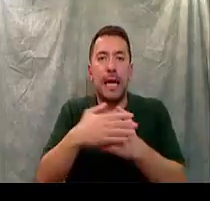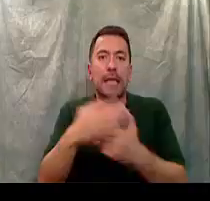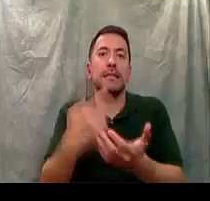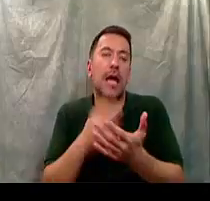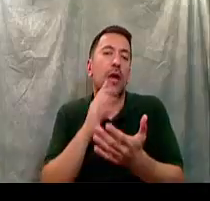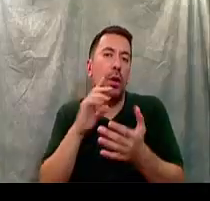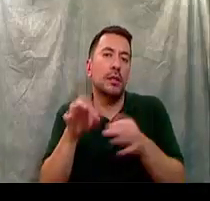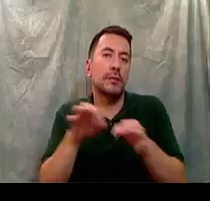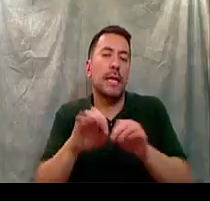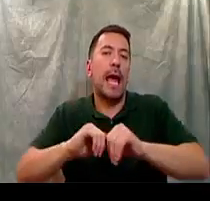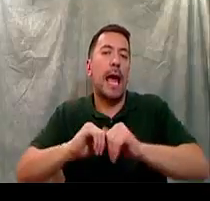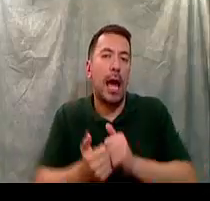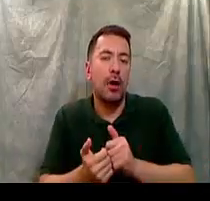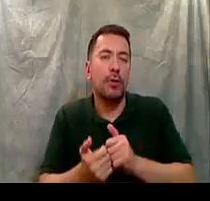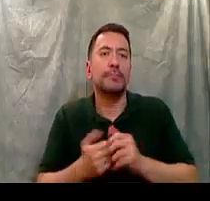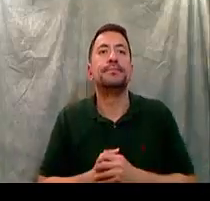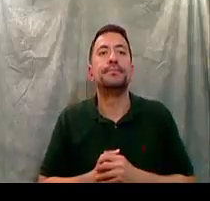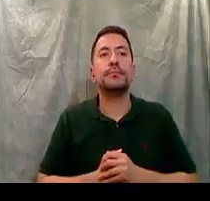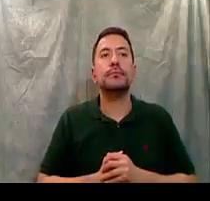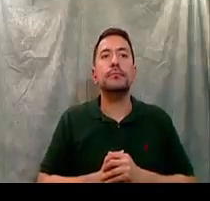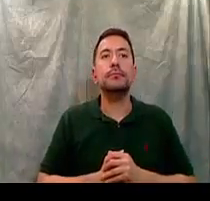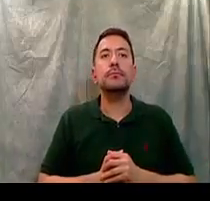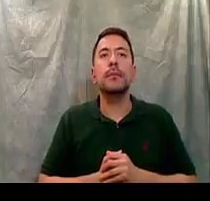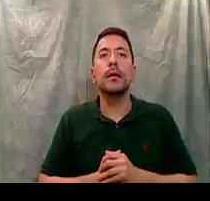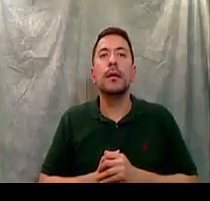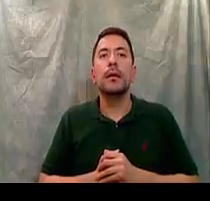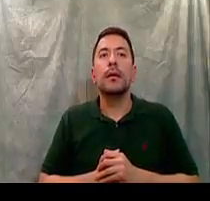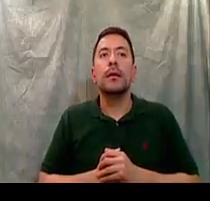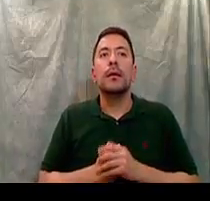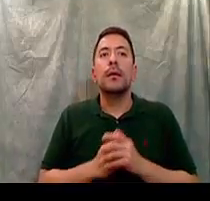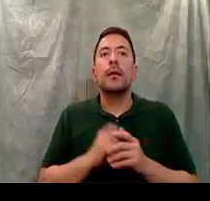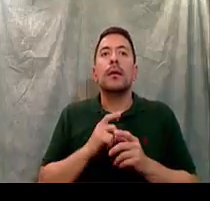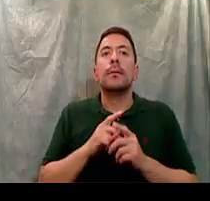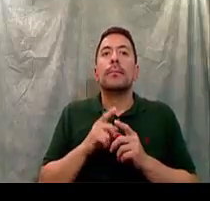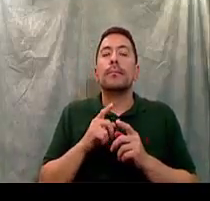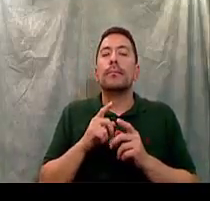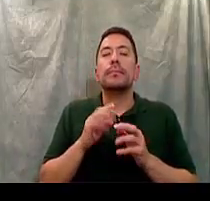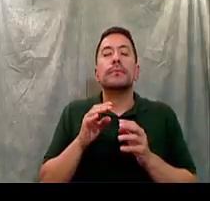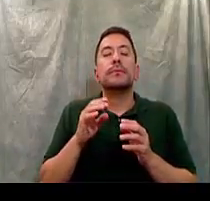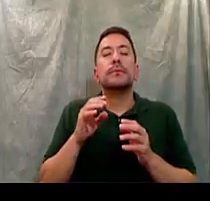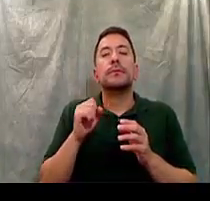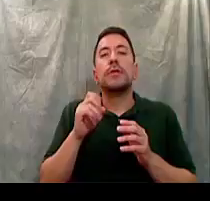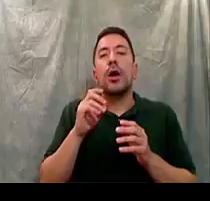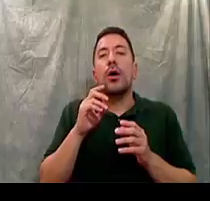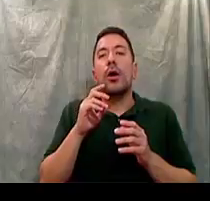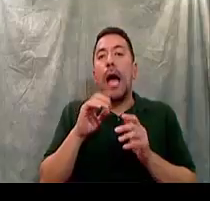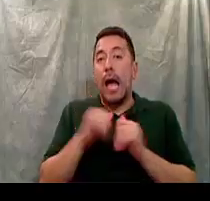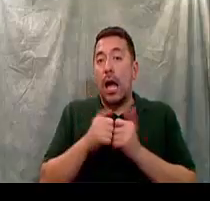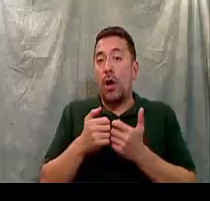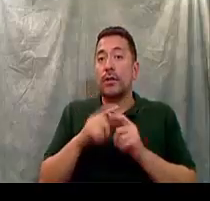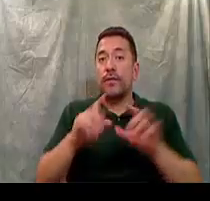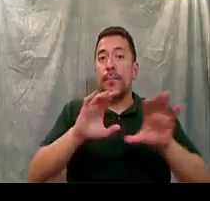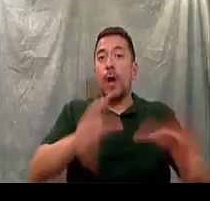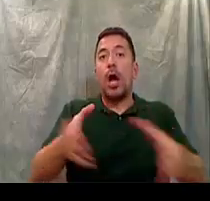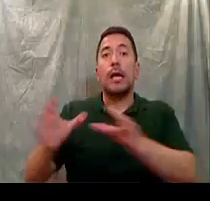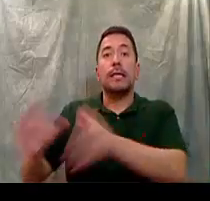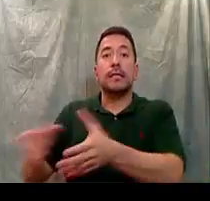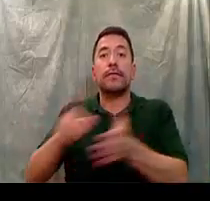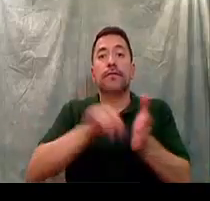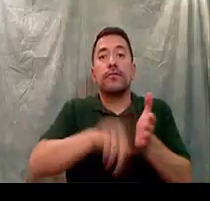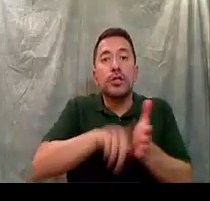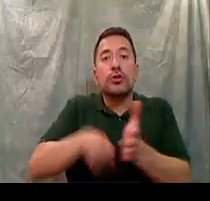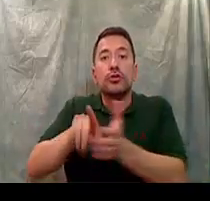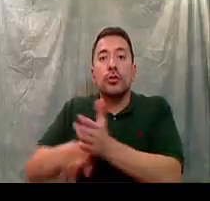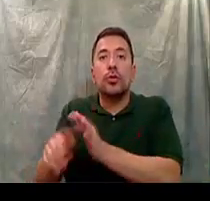literature review can often present the debate in the field. And it's talking about how different bodies of research relate to one